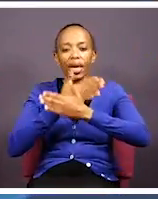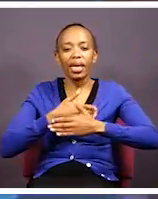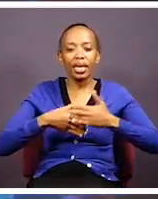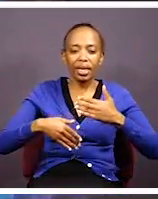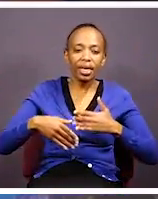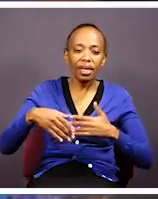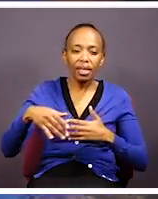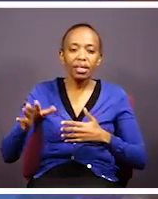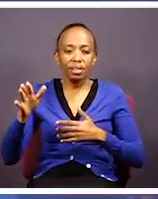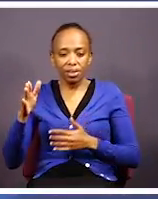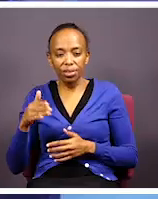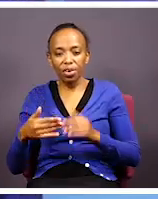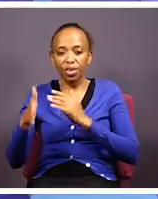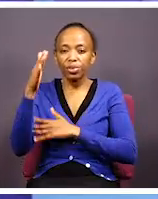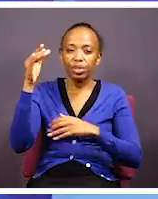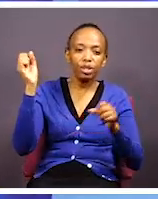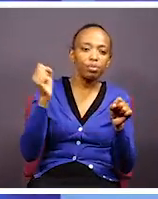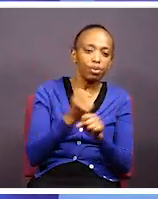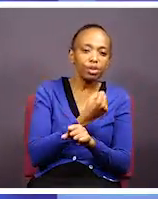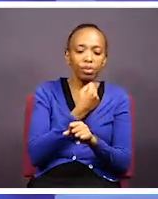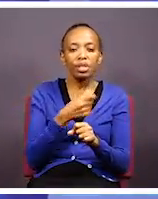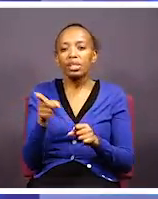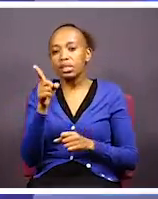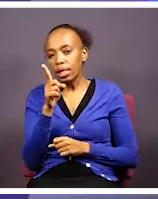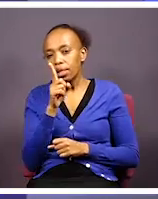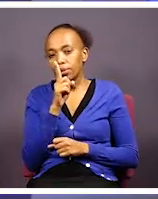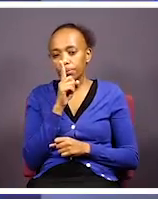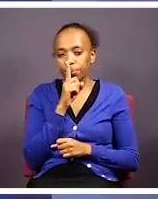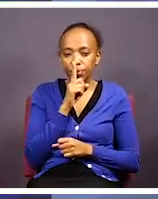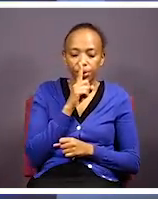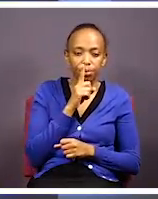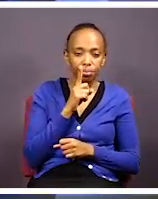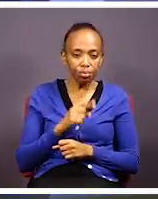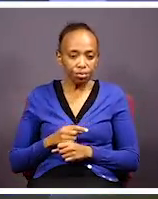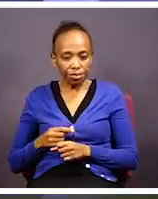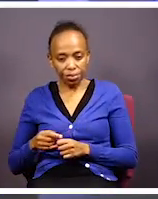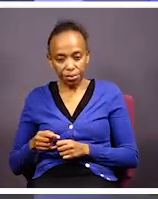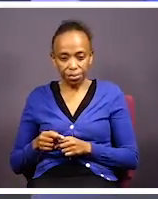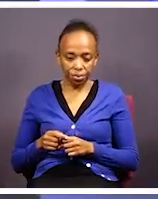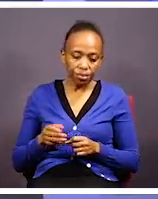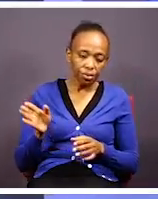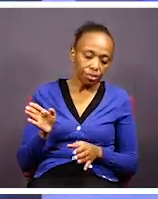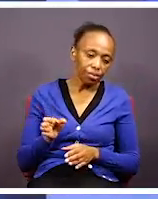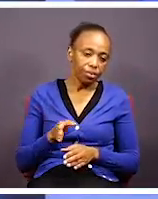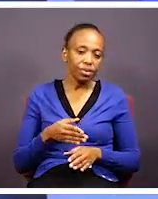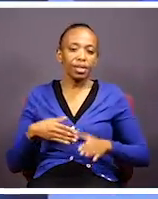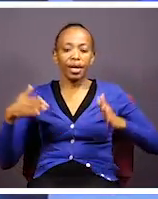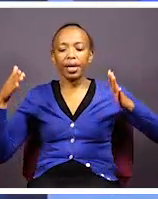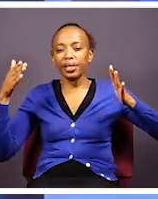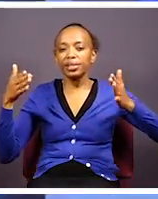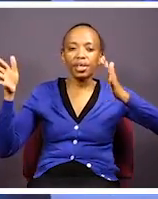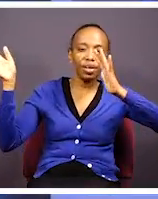away god we won't be silent cause the greater the storm the lord